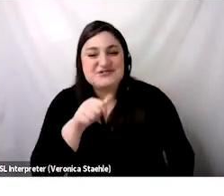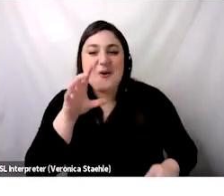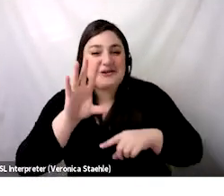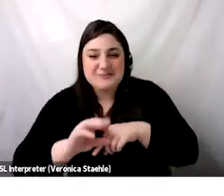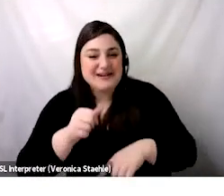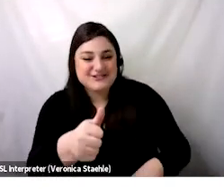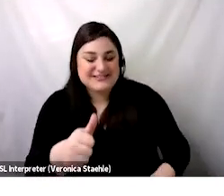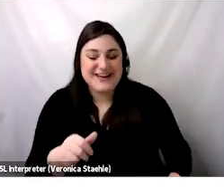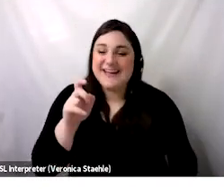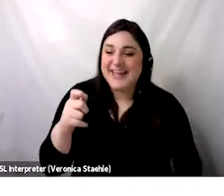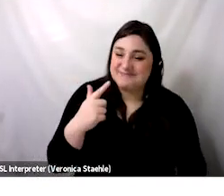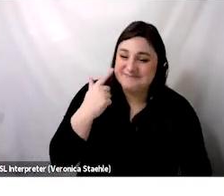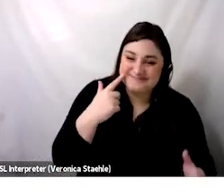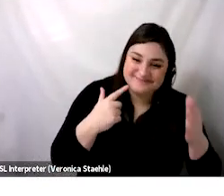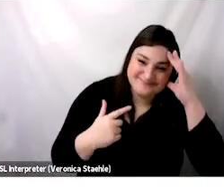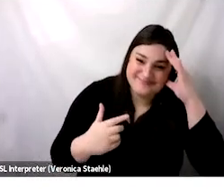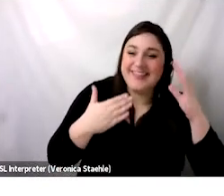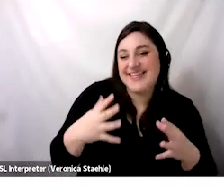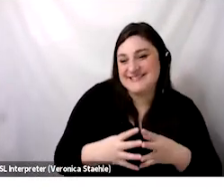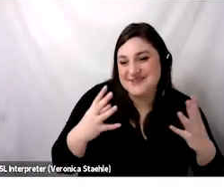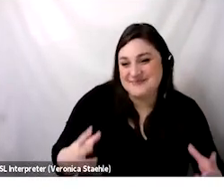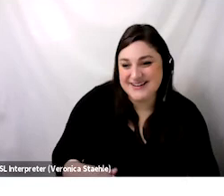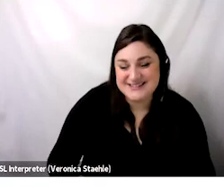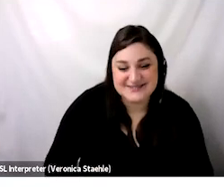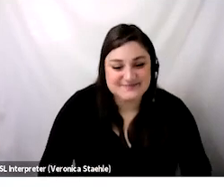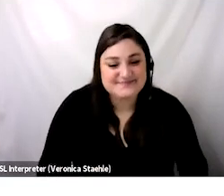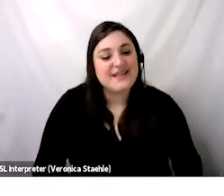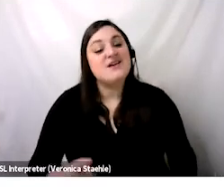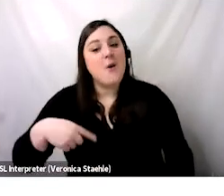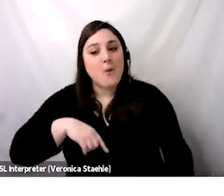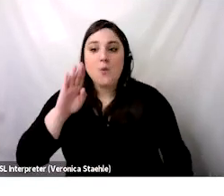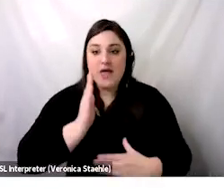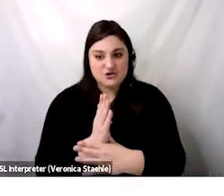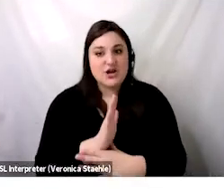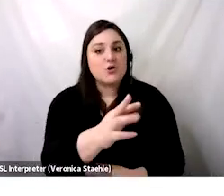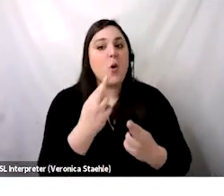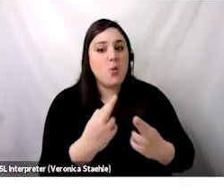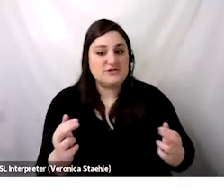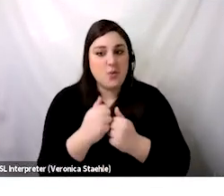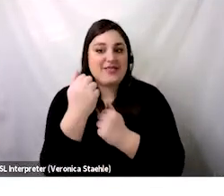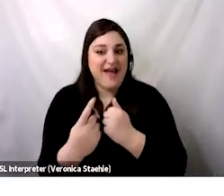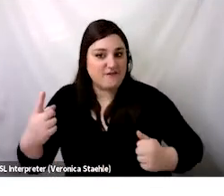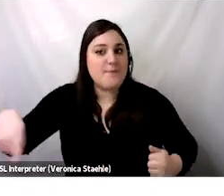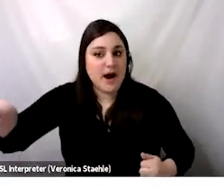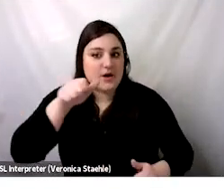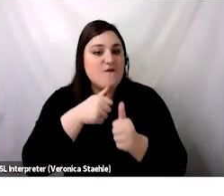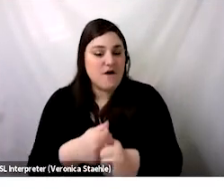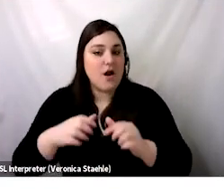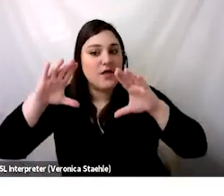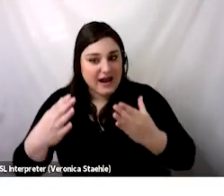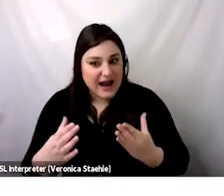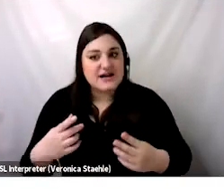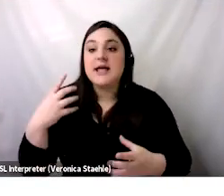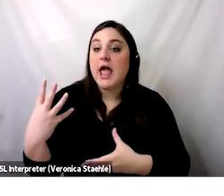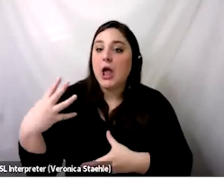so much. Thank you, everybody. Thank you so much. We'll be sharing the resources with everyone following the class, including all of